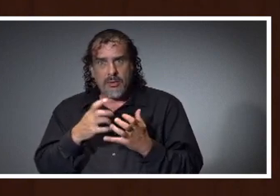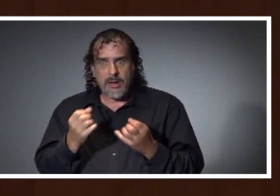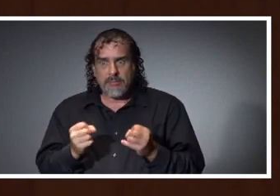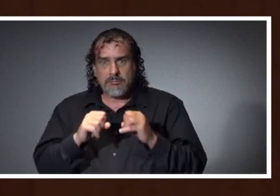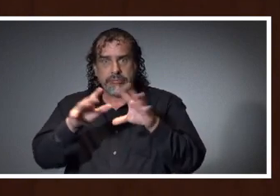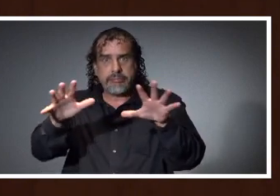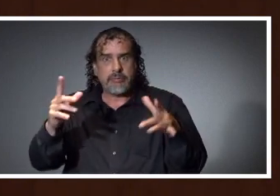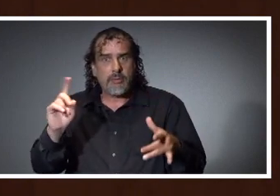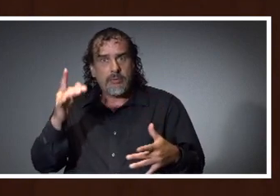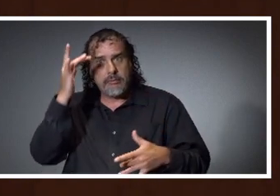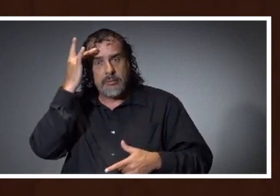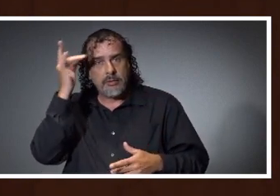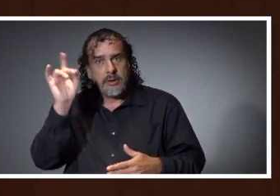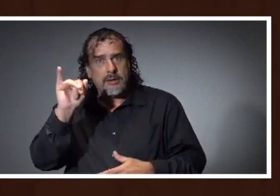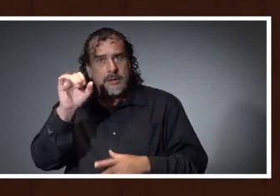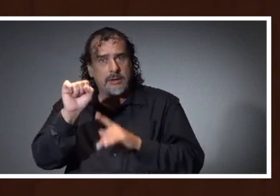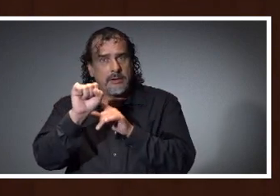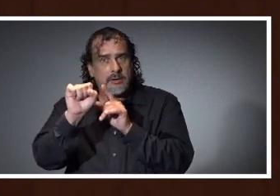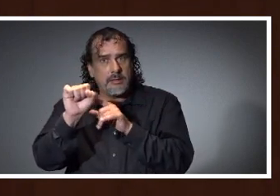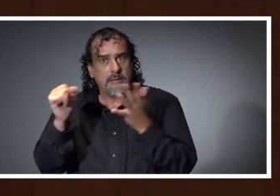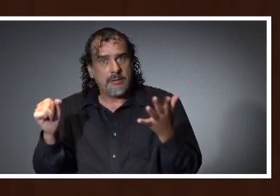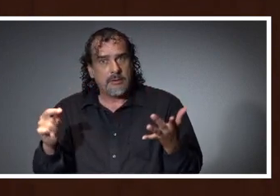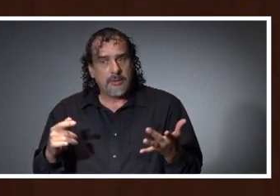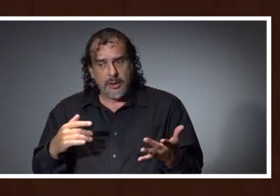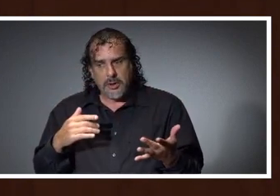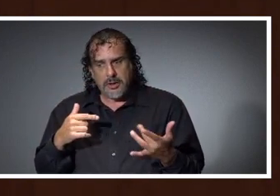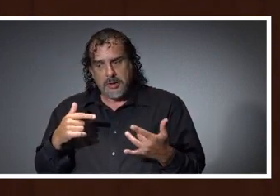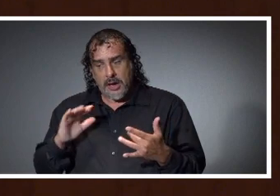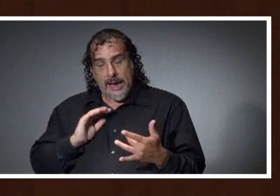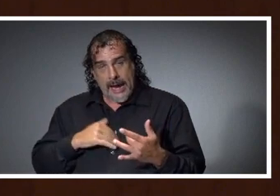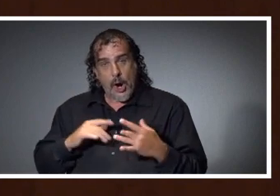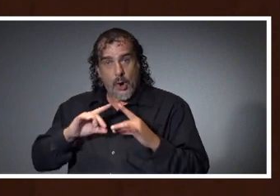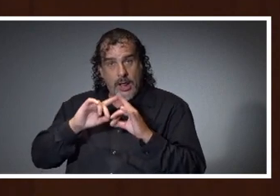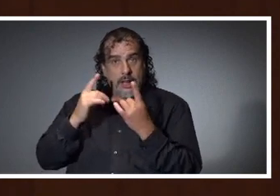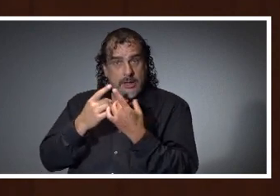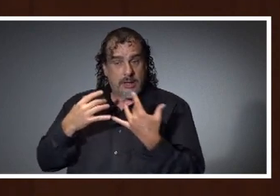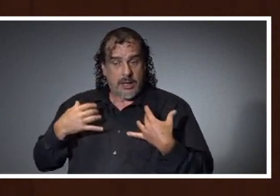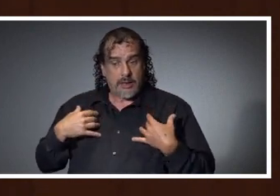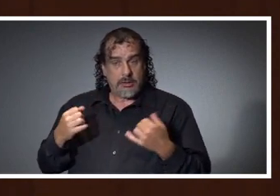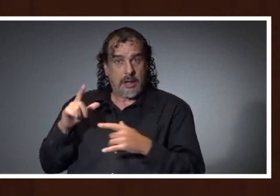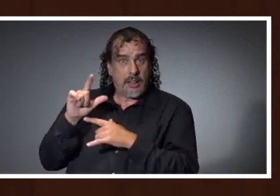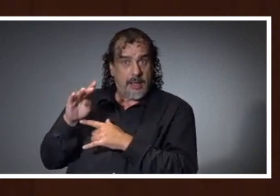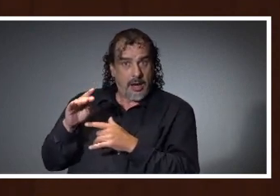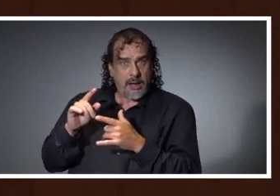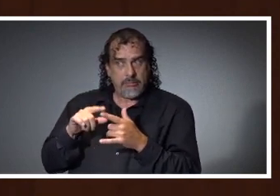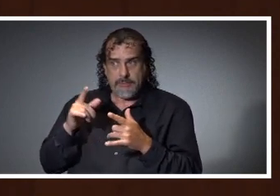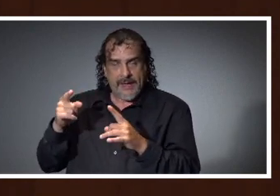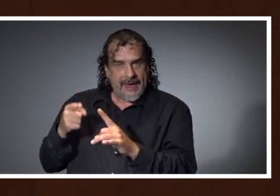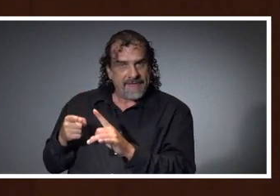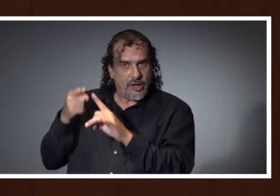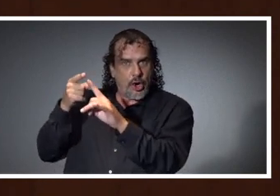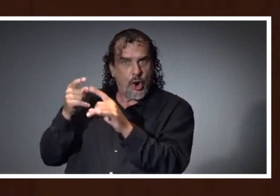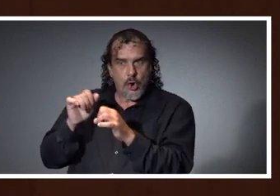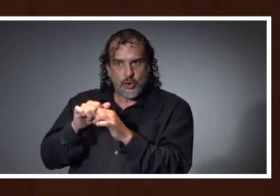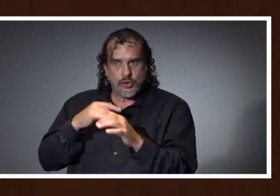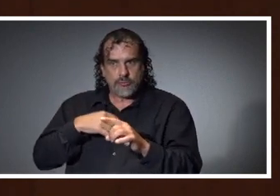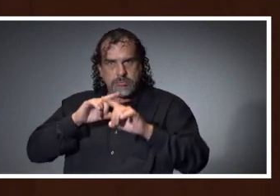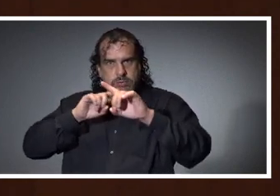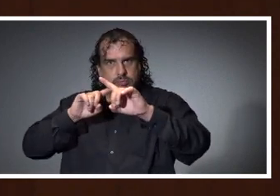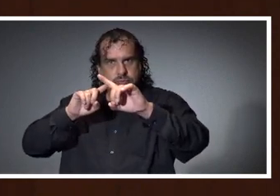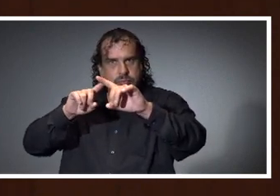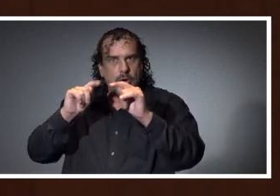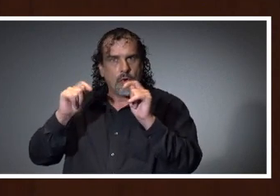have a goal for the public health lab. We want to really maximize its output such that we're reaching